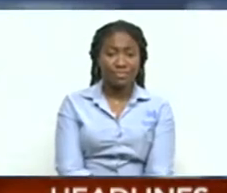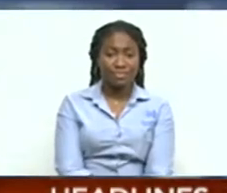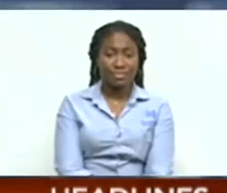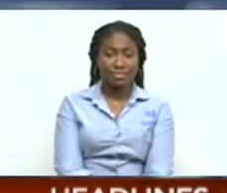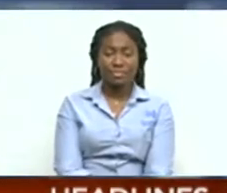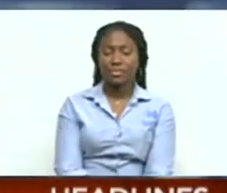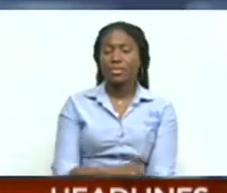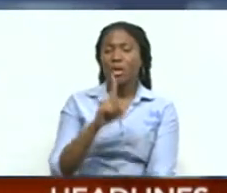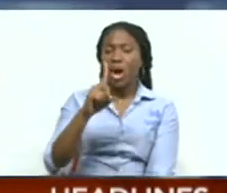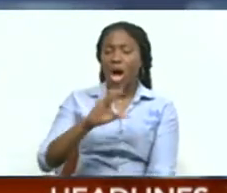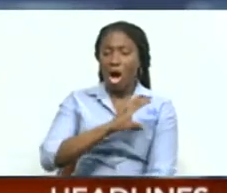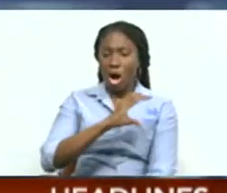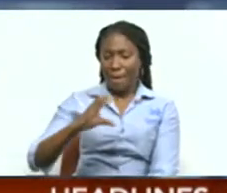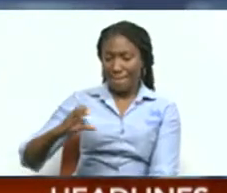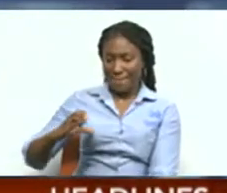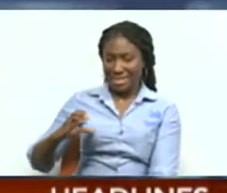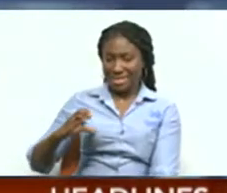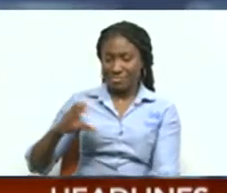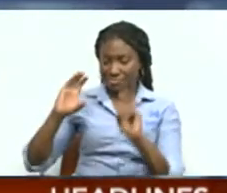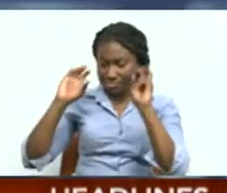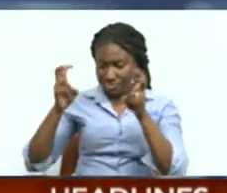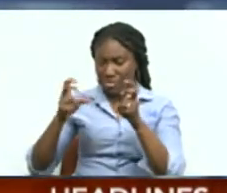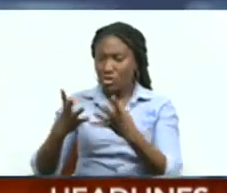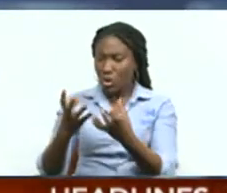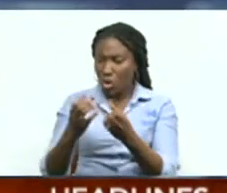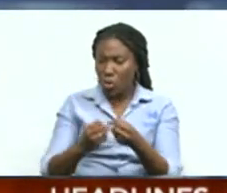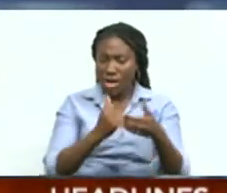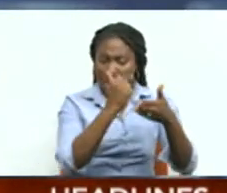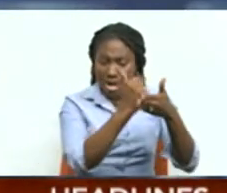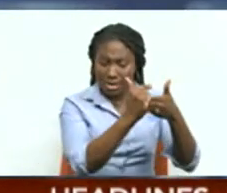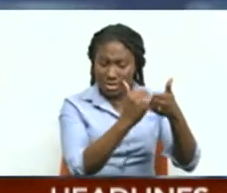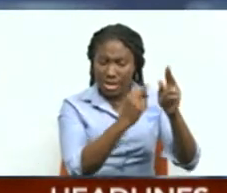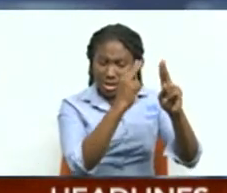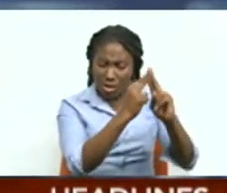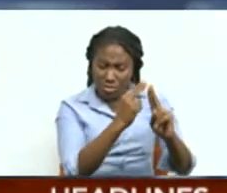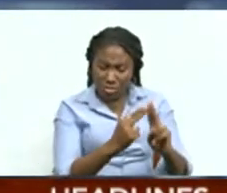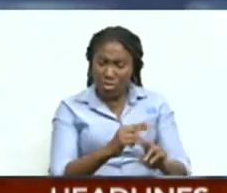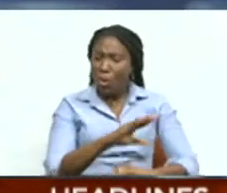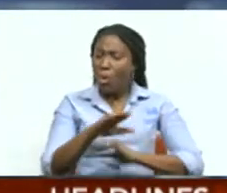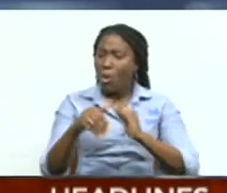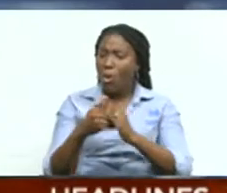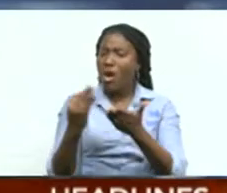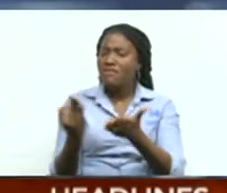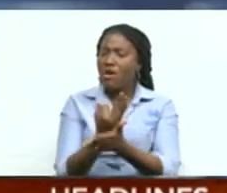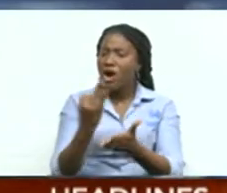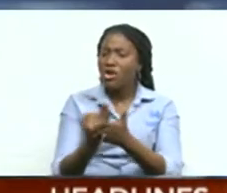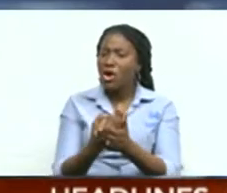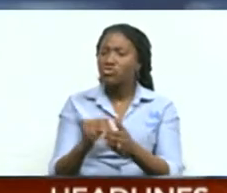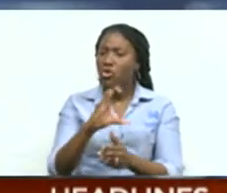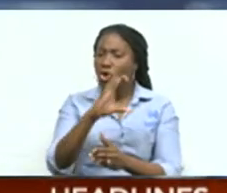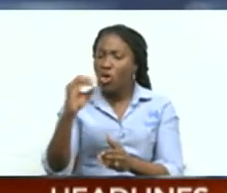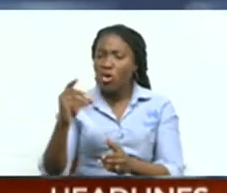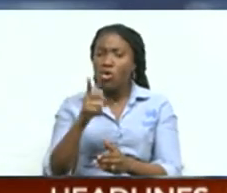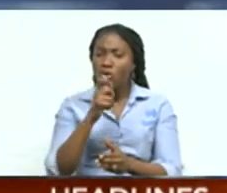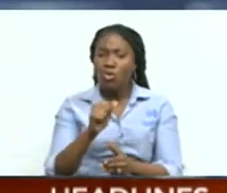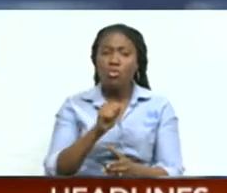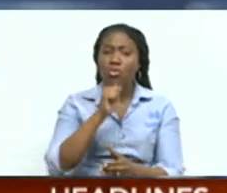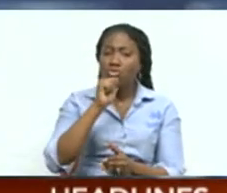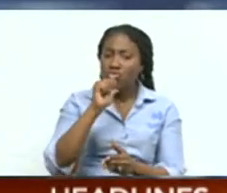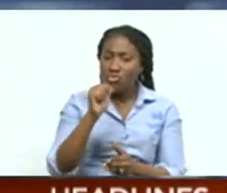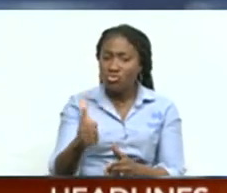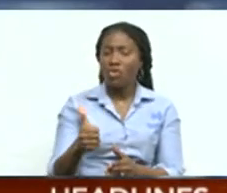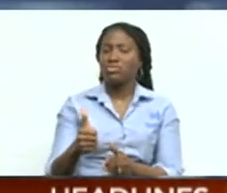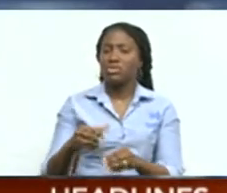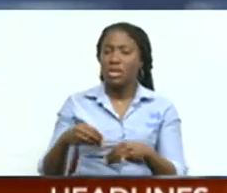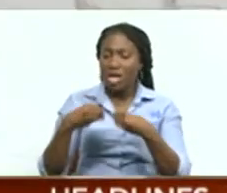joint select committee has requested a list of financial institutions that failed to comply with the Office of the Director of Public Prosecution's order to